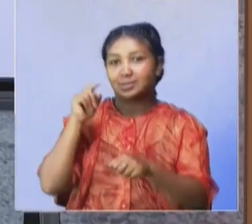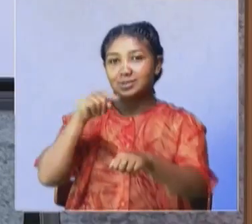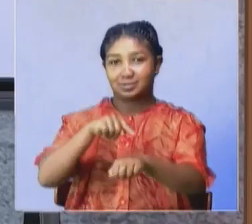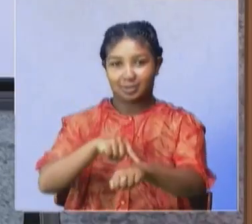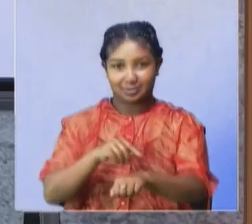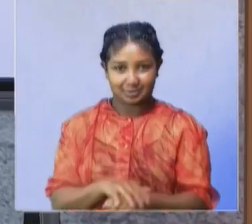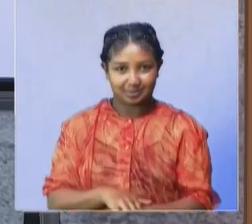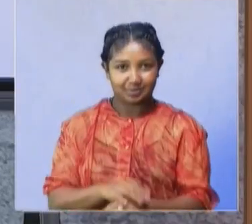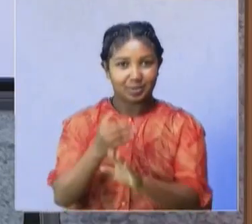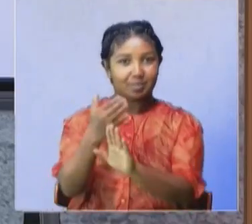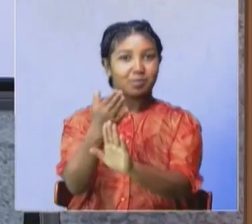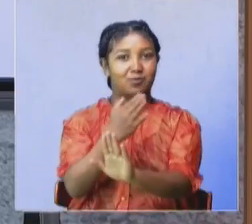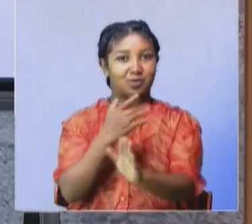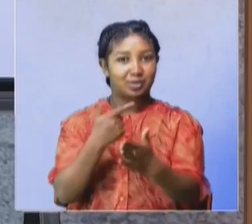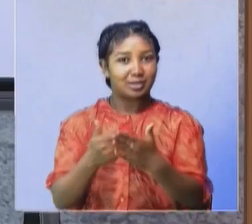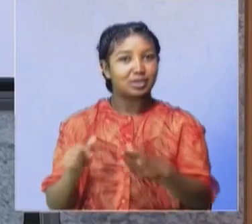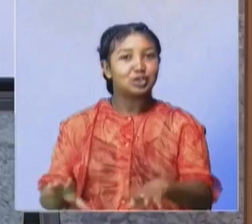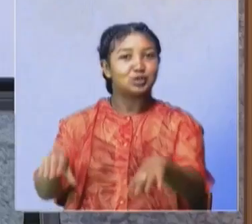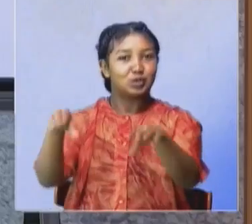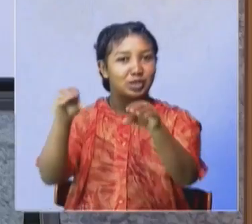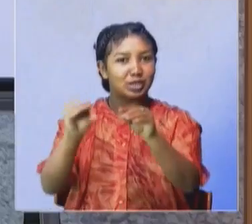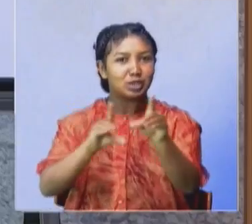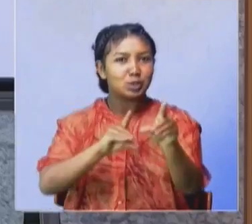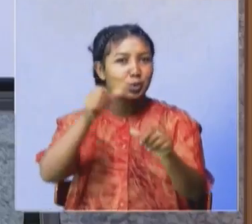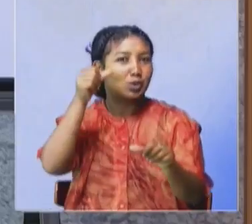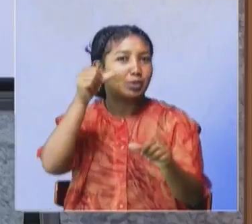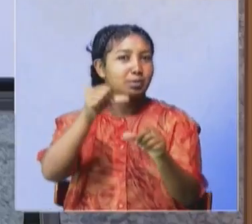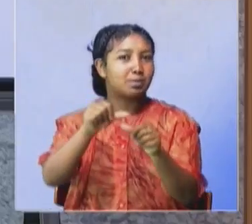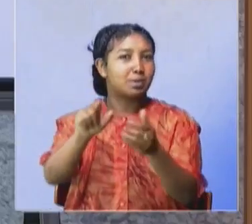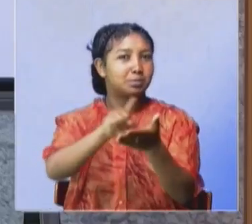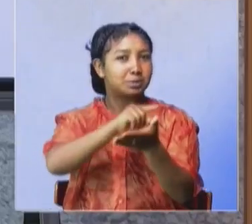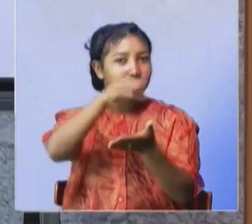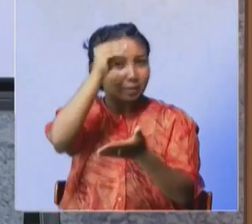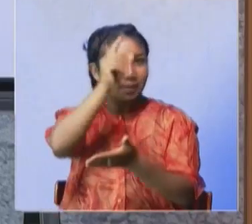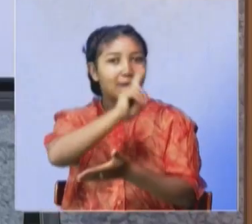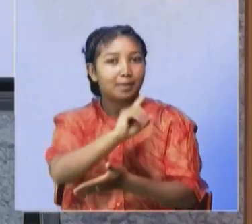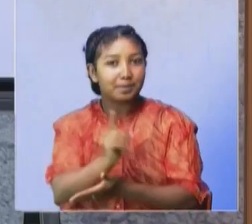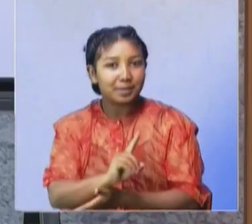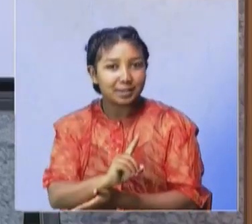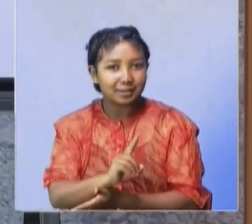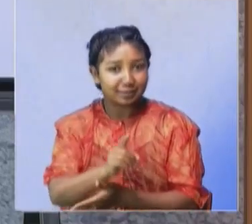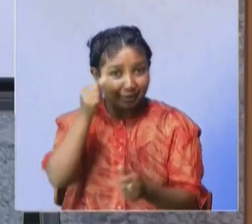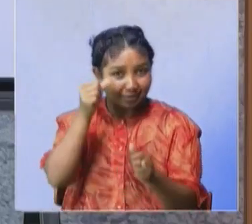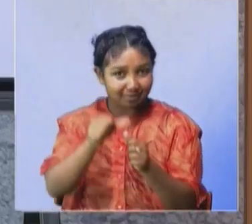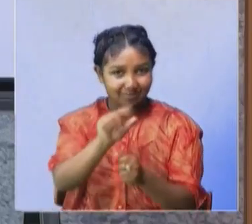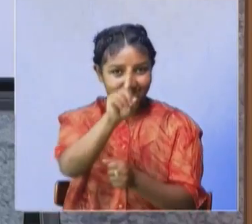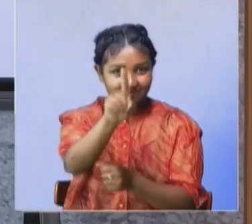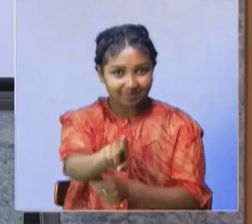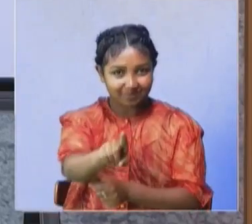tense. Before that, students, do you remember our previous lesson?